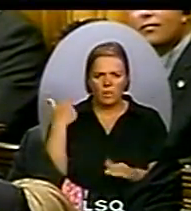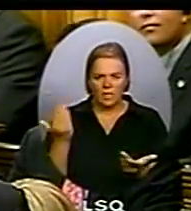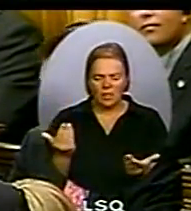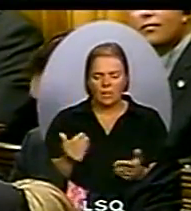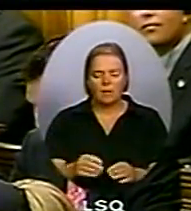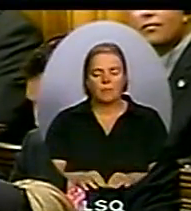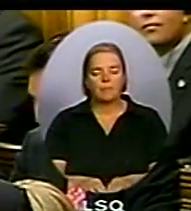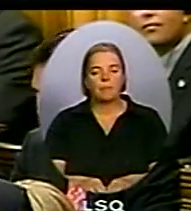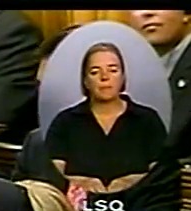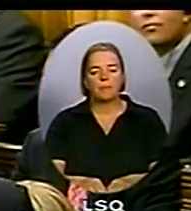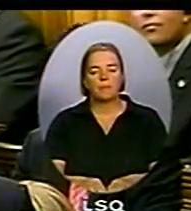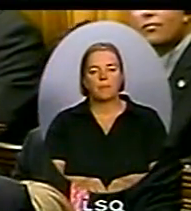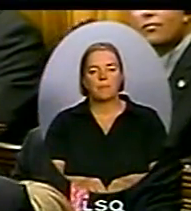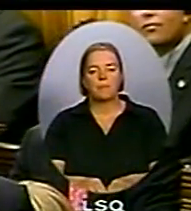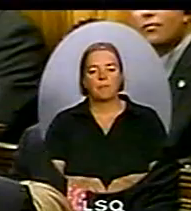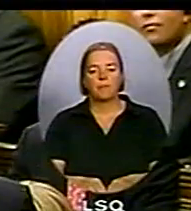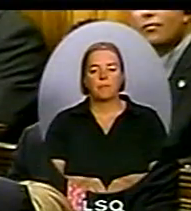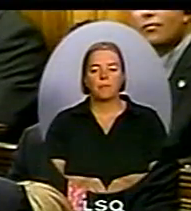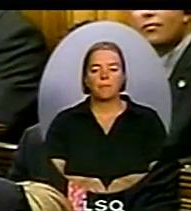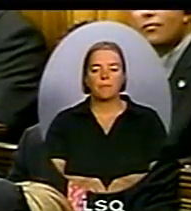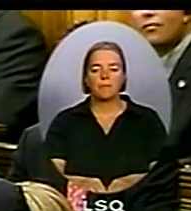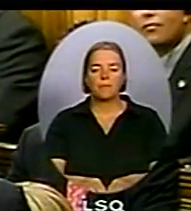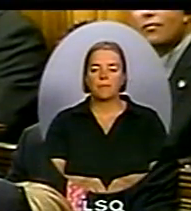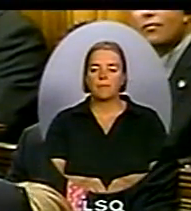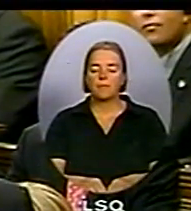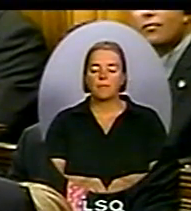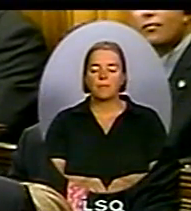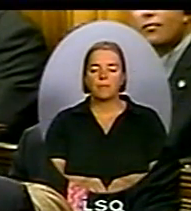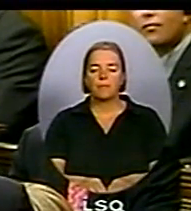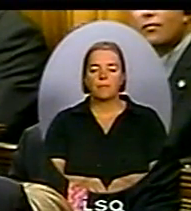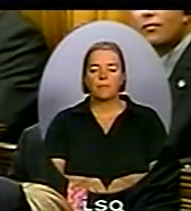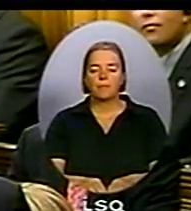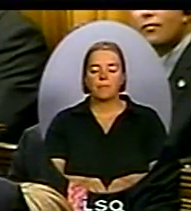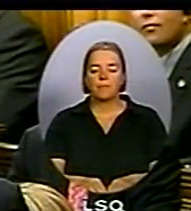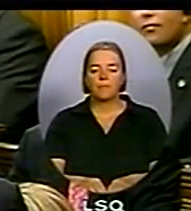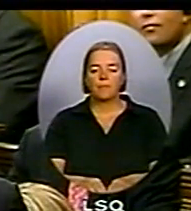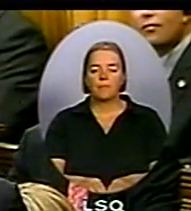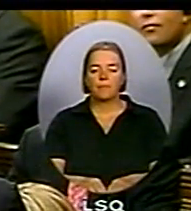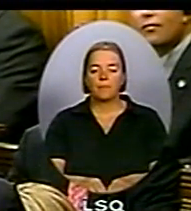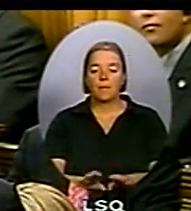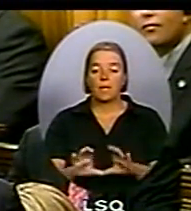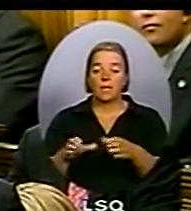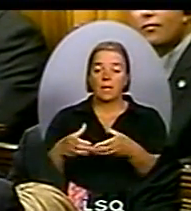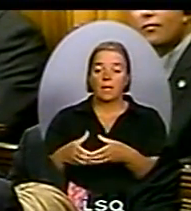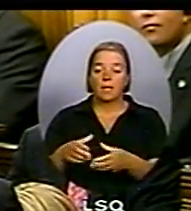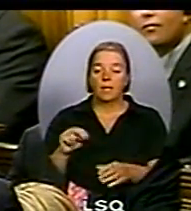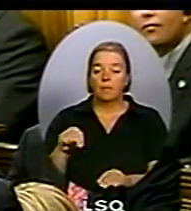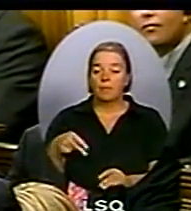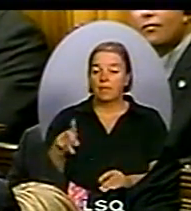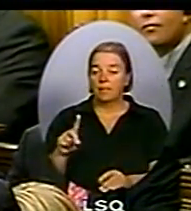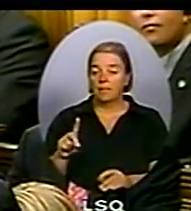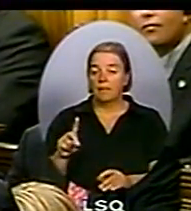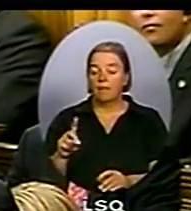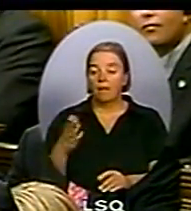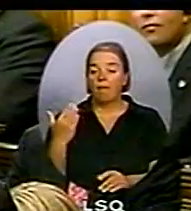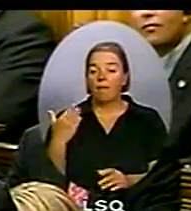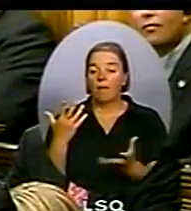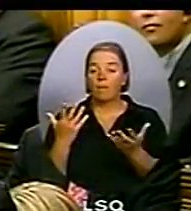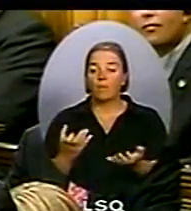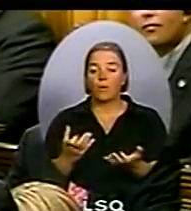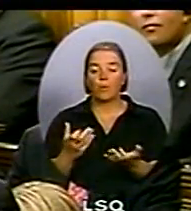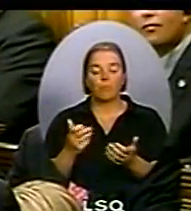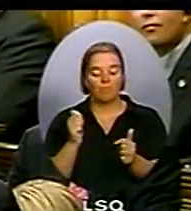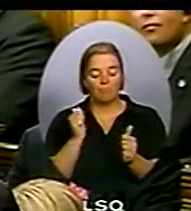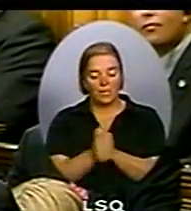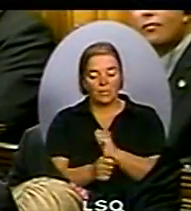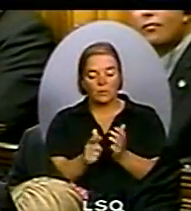on excessive lobbying, that party knew what was in the bill. They also knew that it included an explicit ban on union